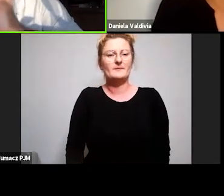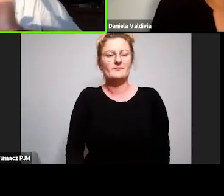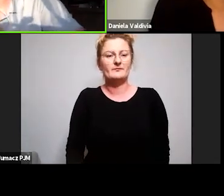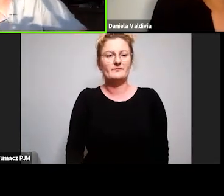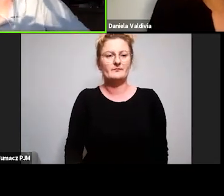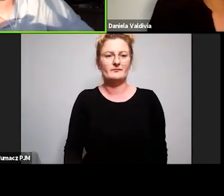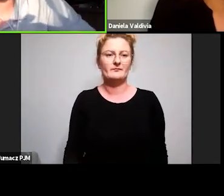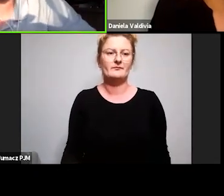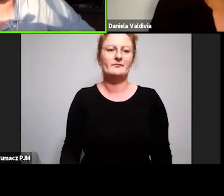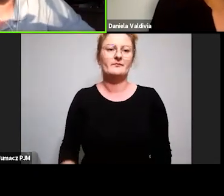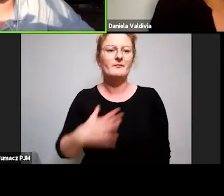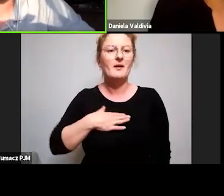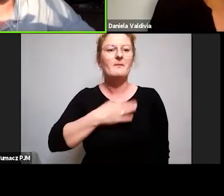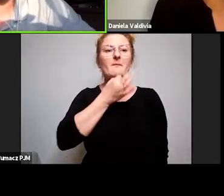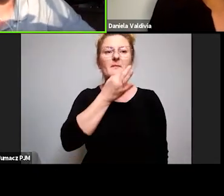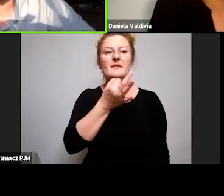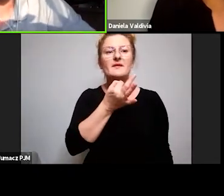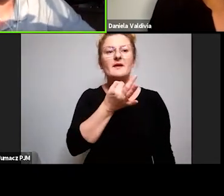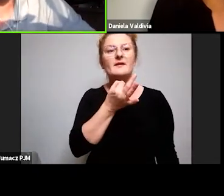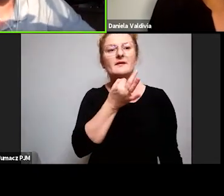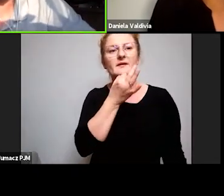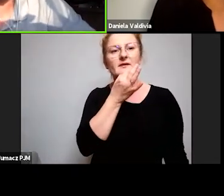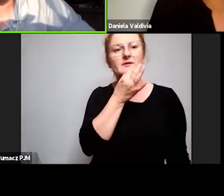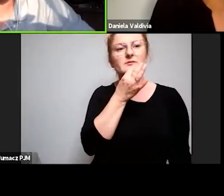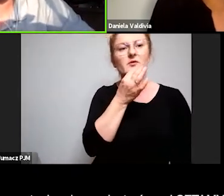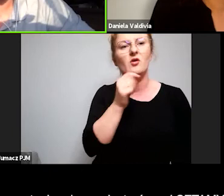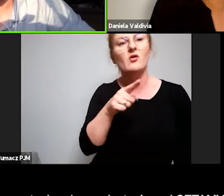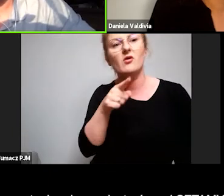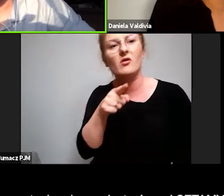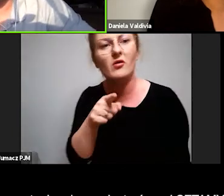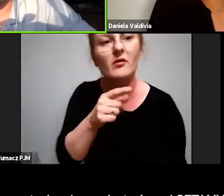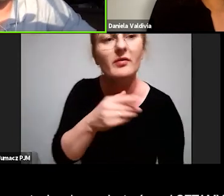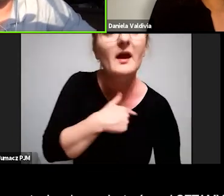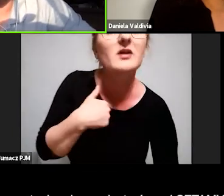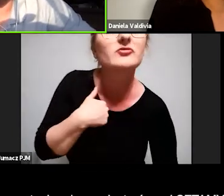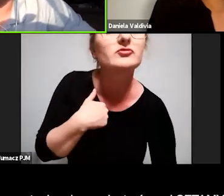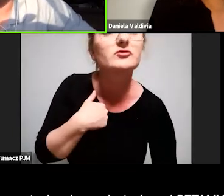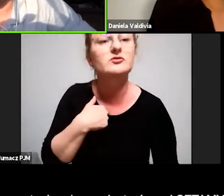question from our organizers from Sztama.